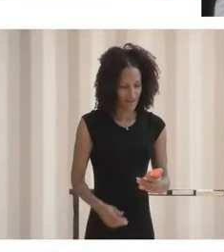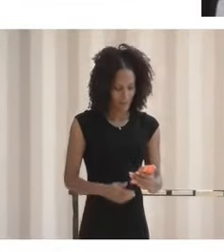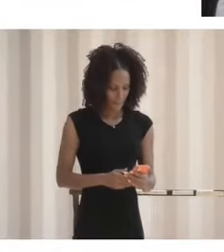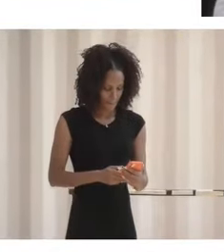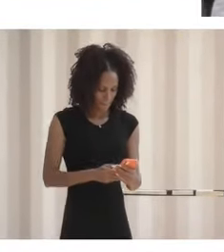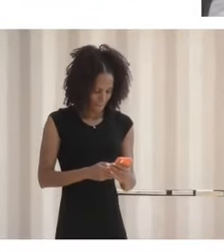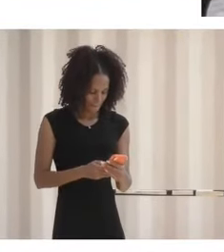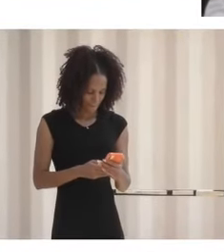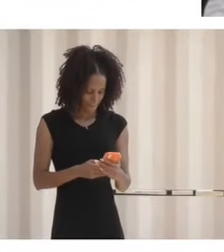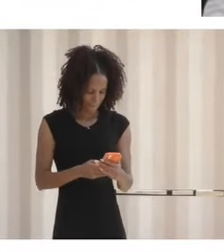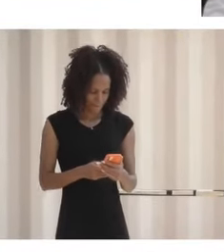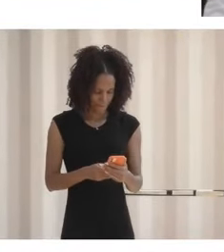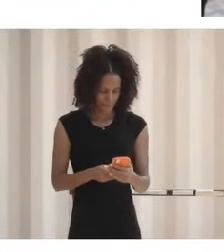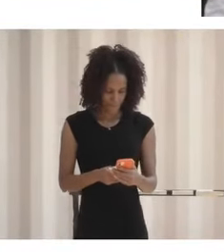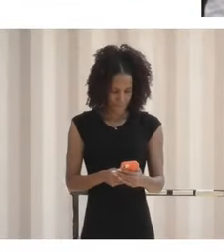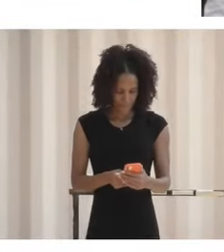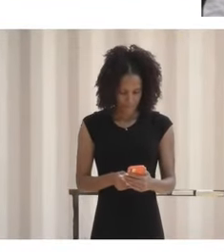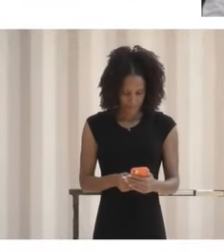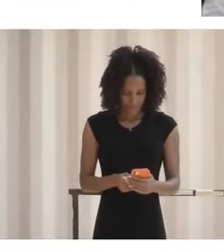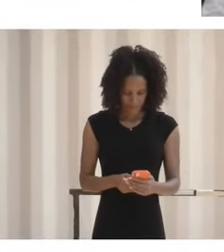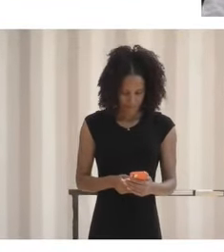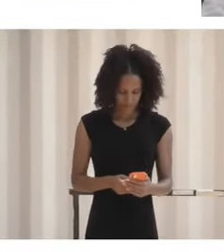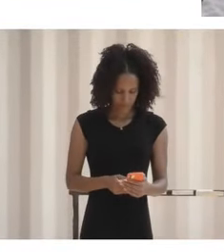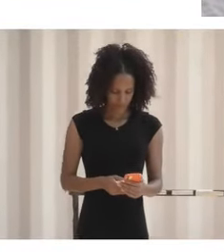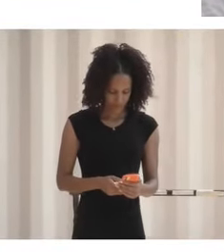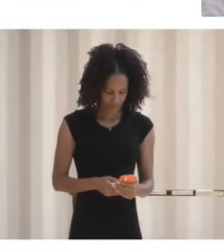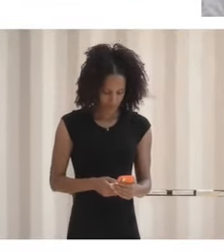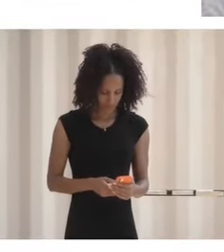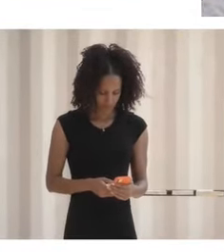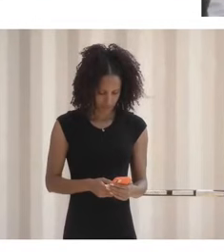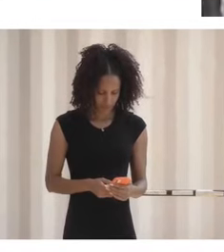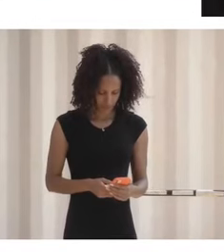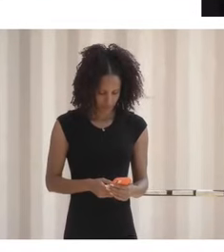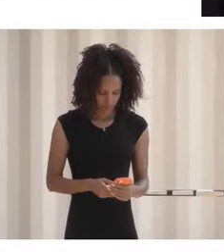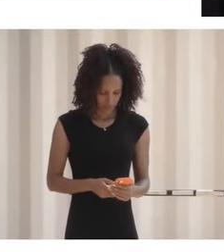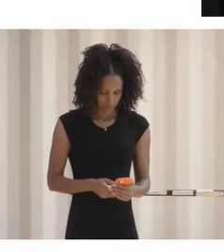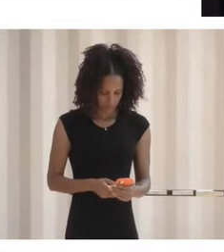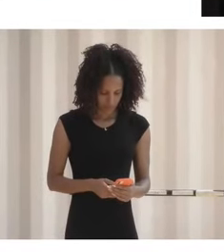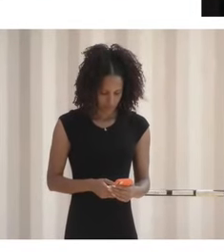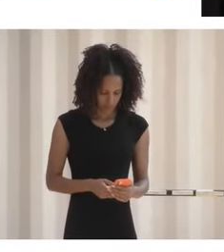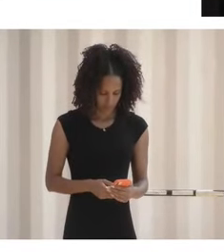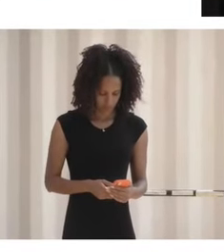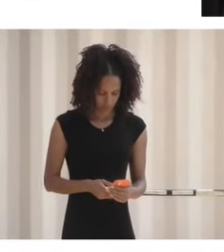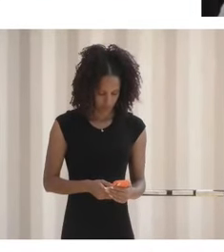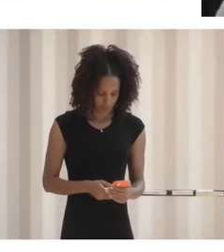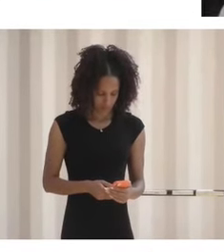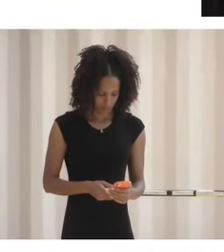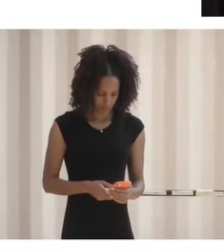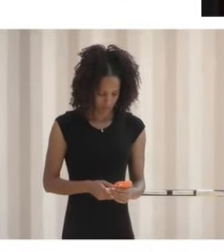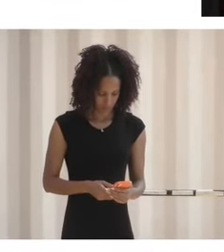This is Ralph Rindler, director of the Smithsonian Bicentennial Folklife Festival. If you enjoyed the festival, you'll be interested in this invitation.